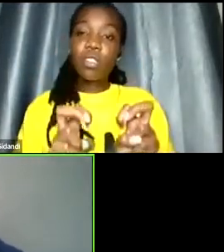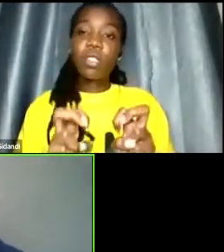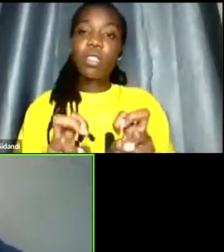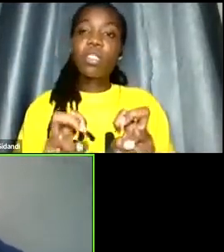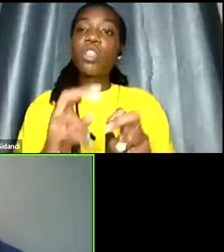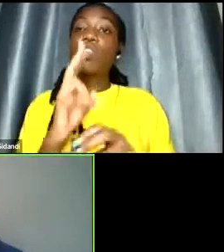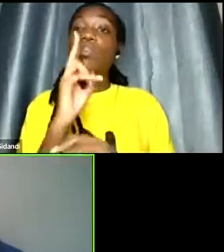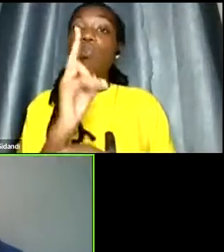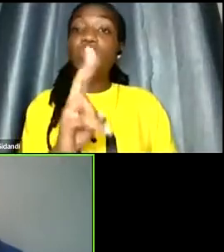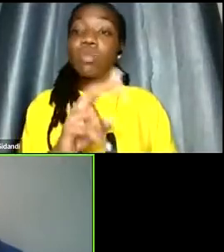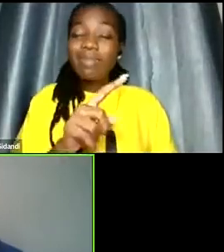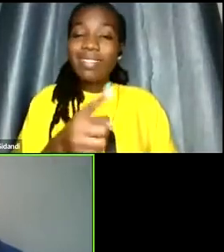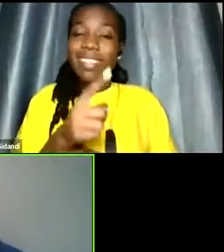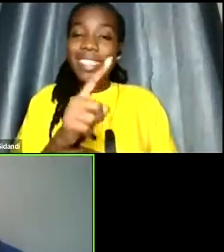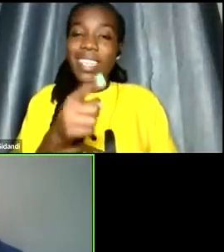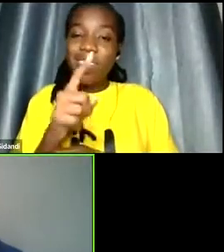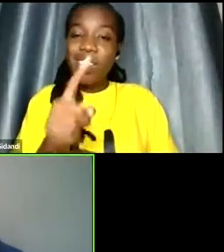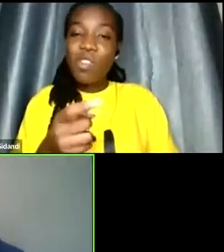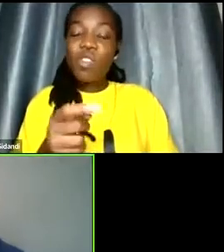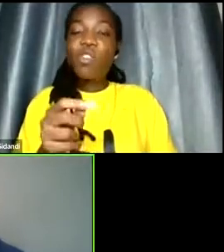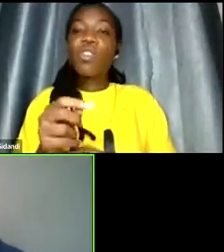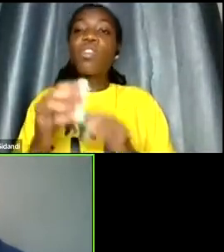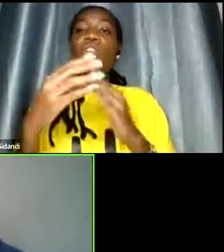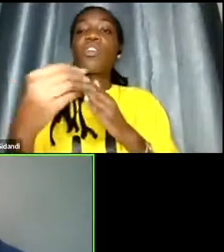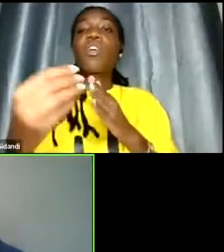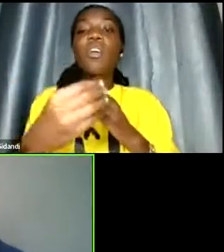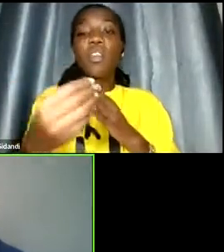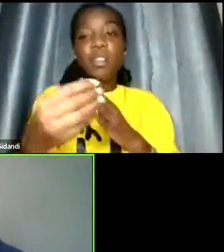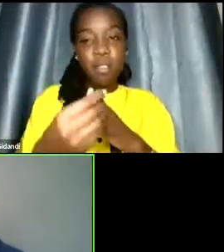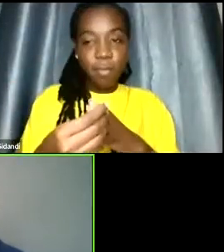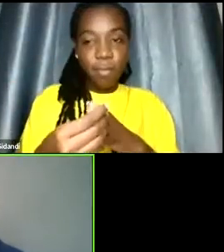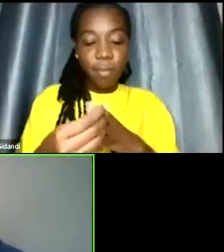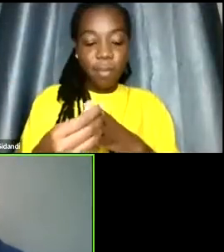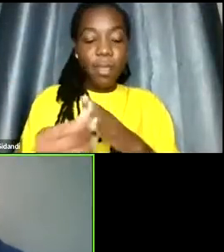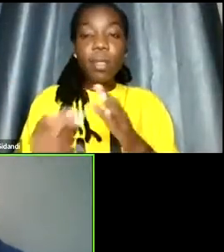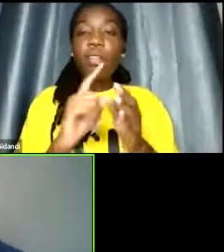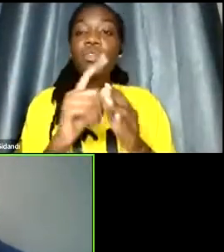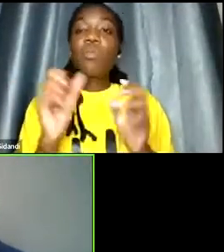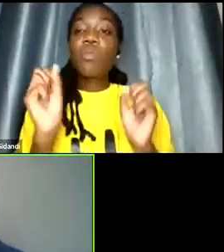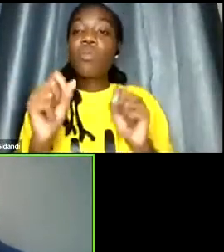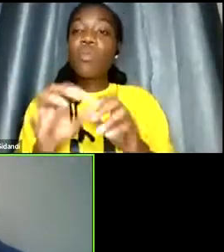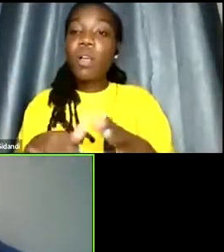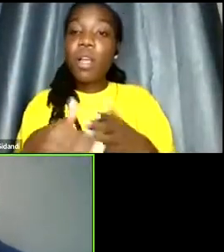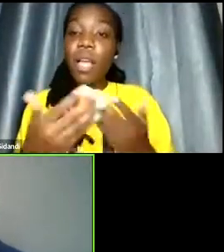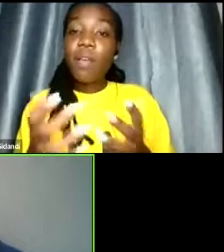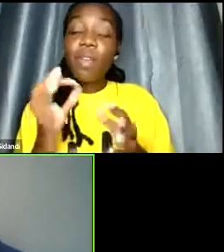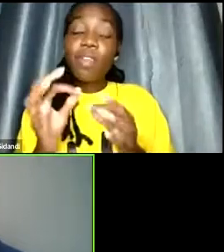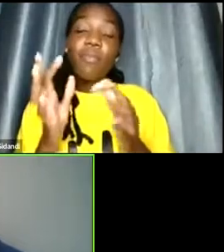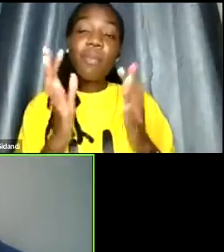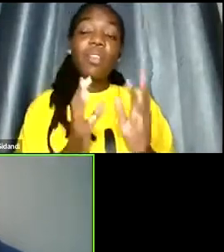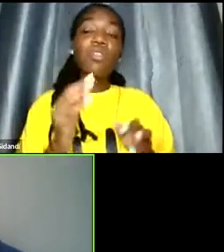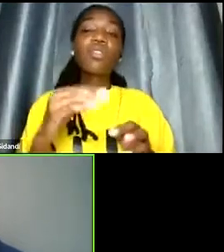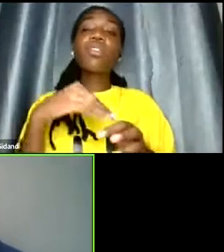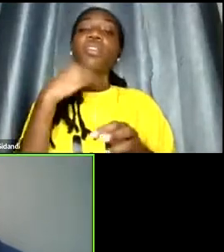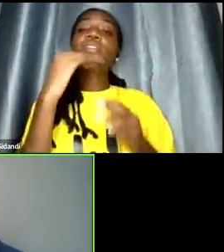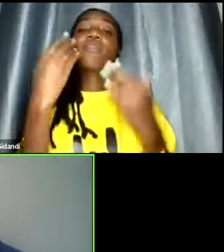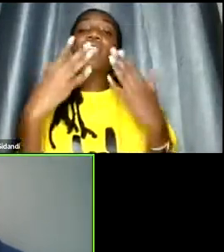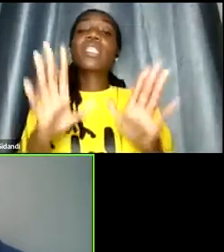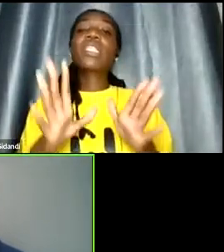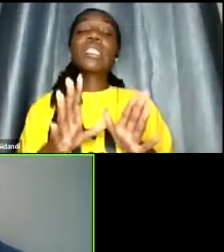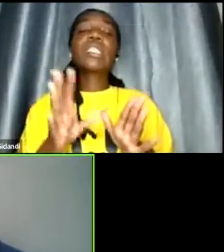trillion in assets under management. How is it possible that a man who's been dead that long, his company is